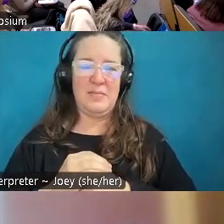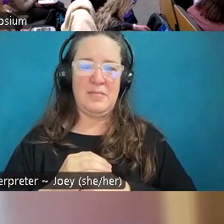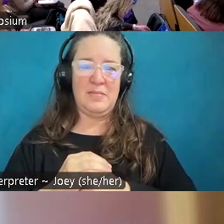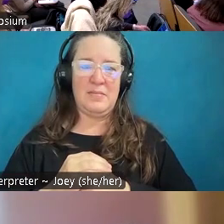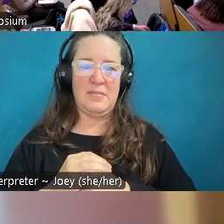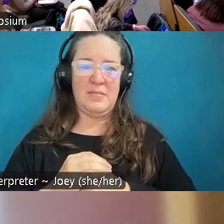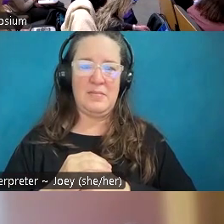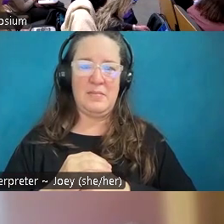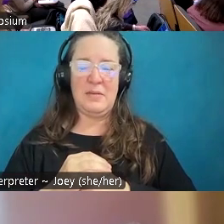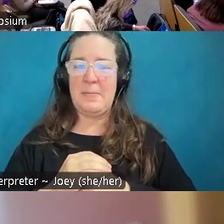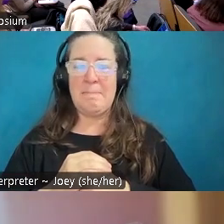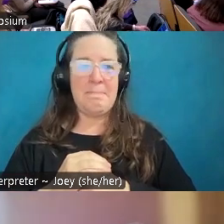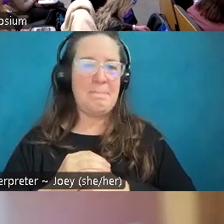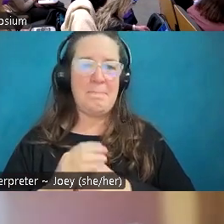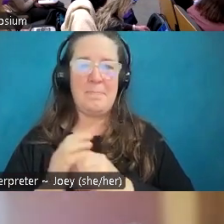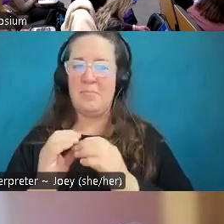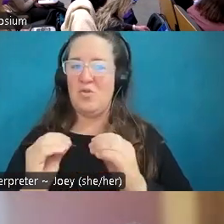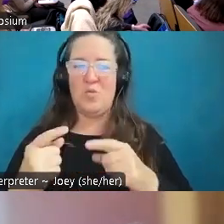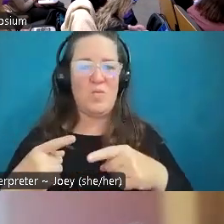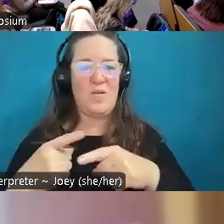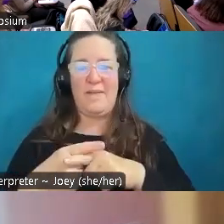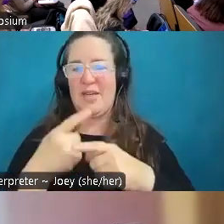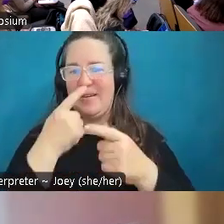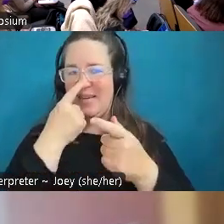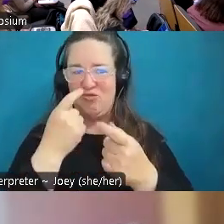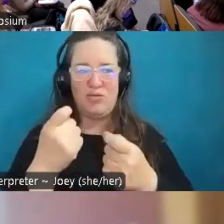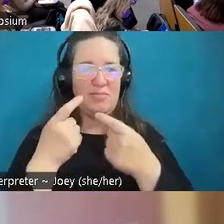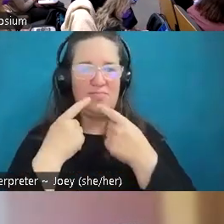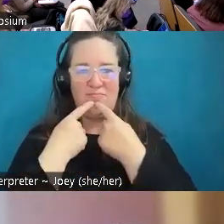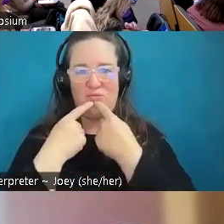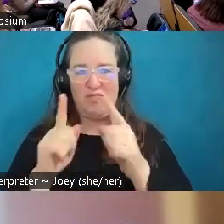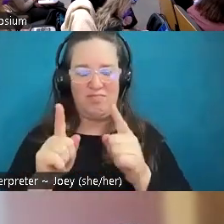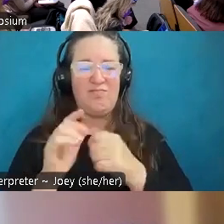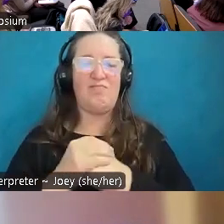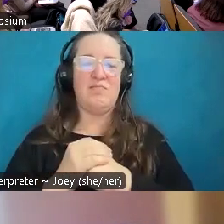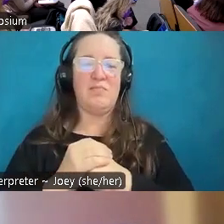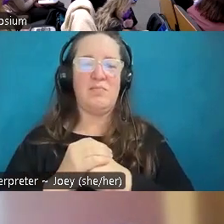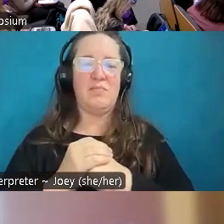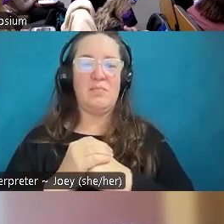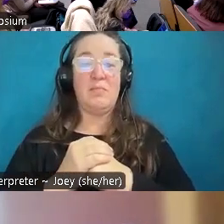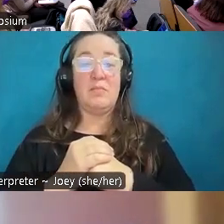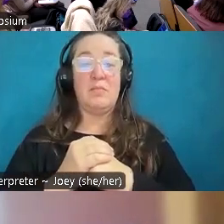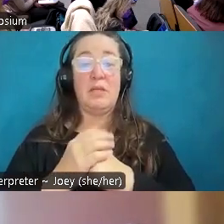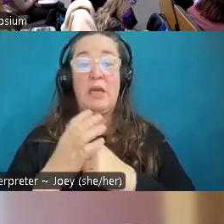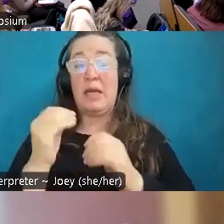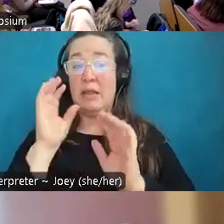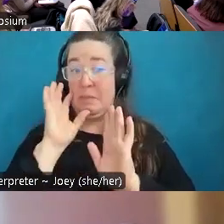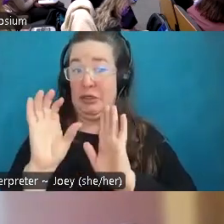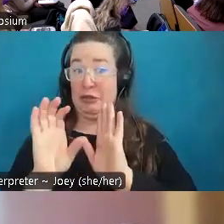I don't have any conflicts of interest to declare. And the picture